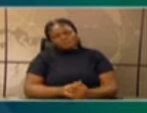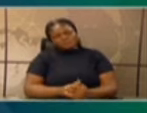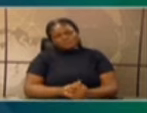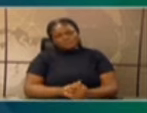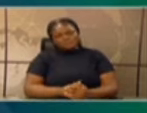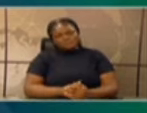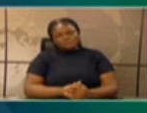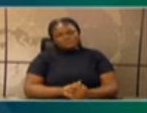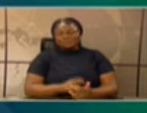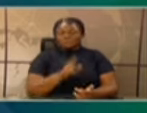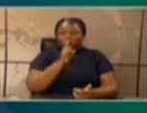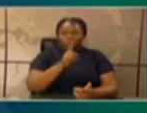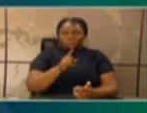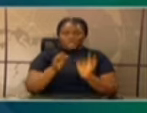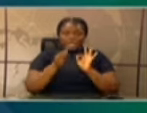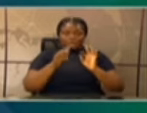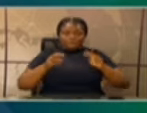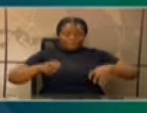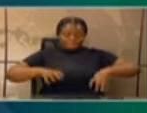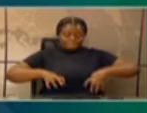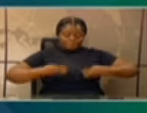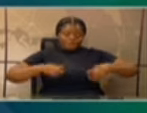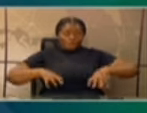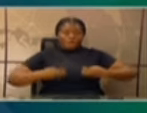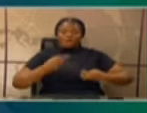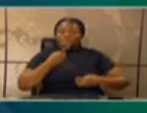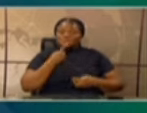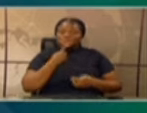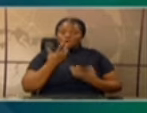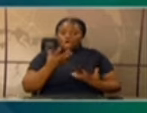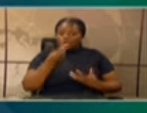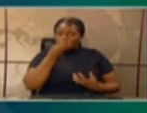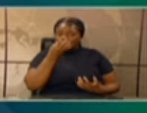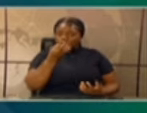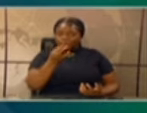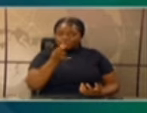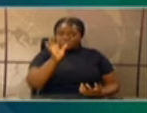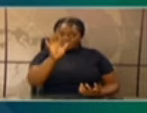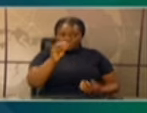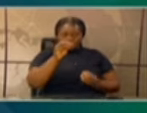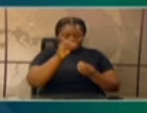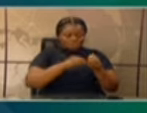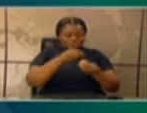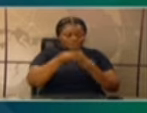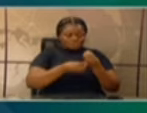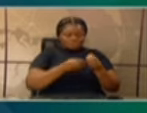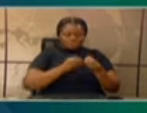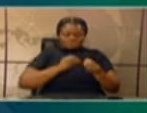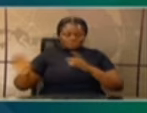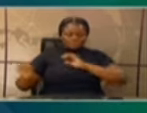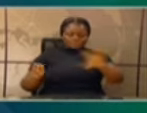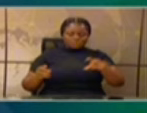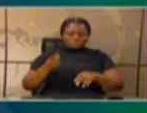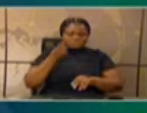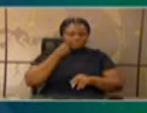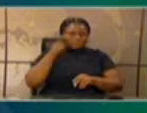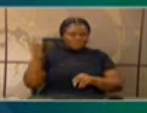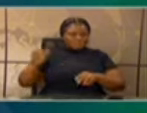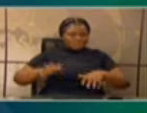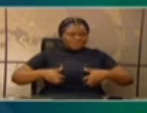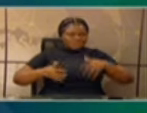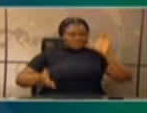Now, this you be the fufua to Kwedu Hulu to the chain. Near the baby, you can go here. I do